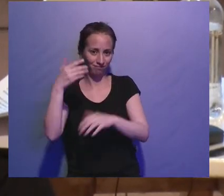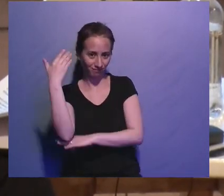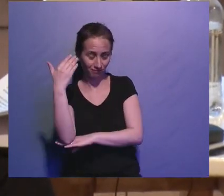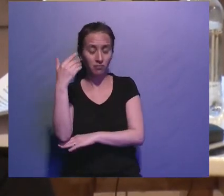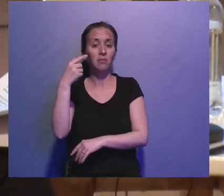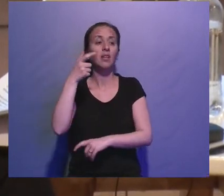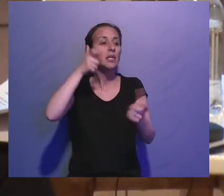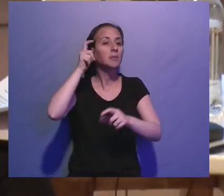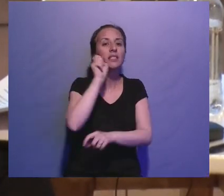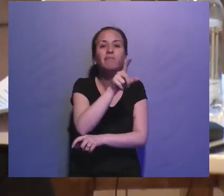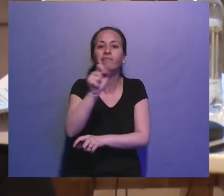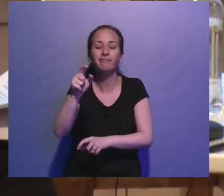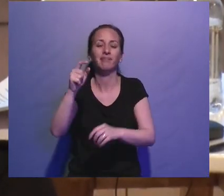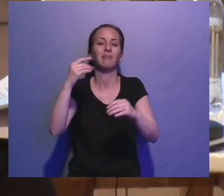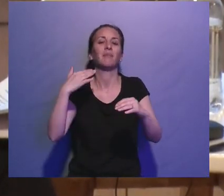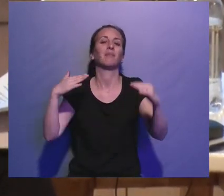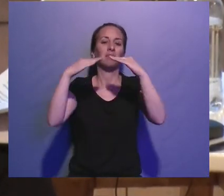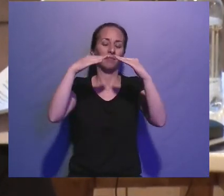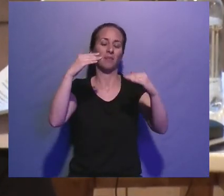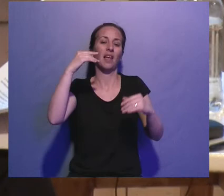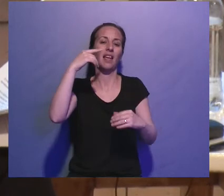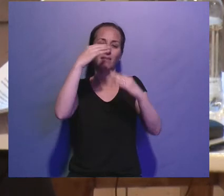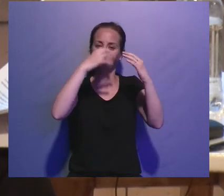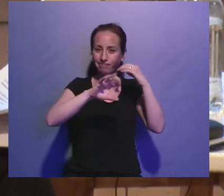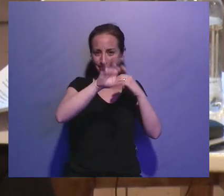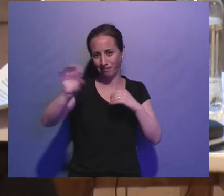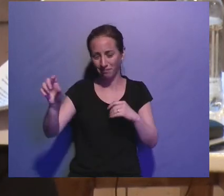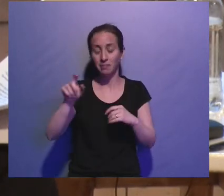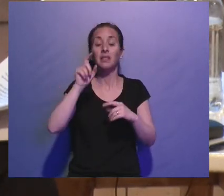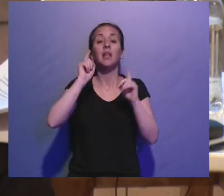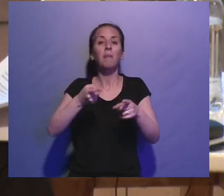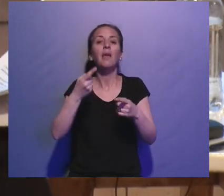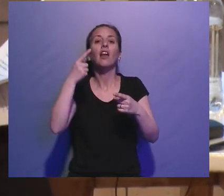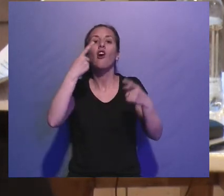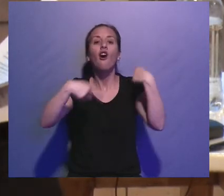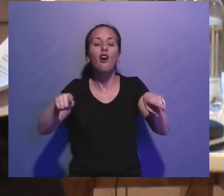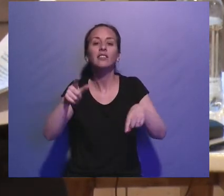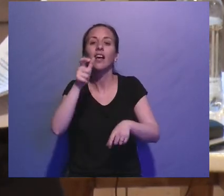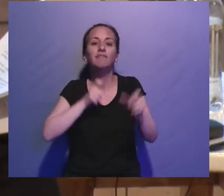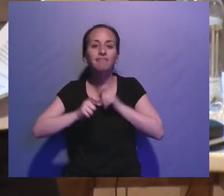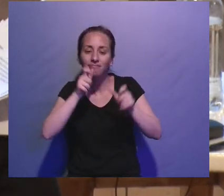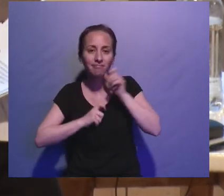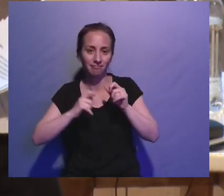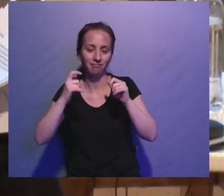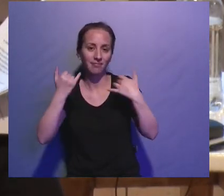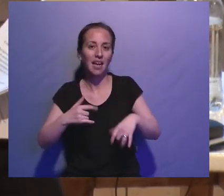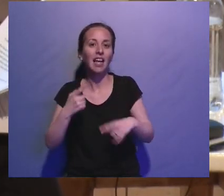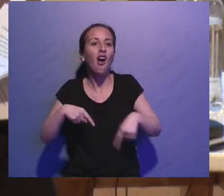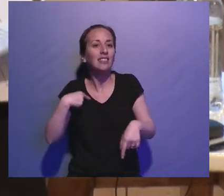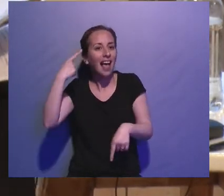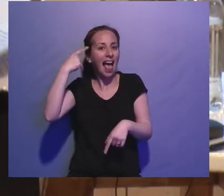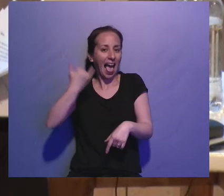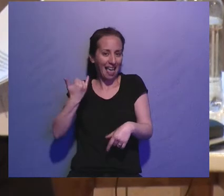your comments, for having shared your subnational experiences, for having answered all the